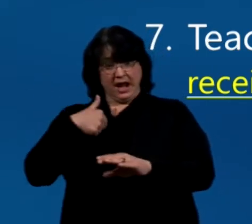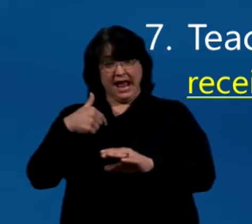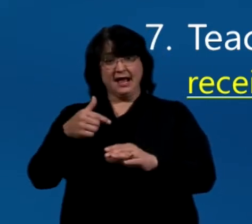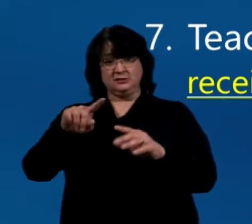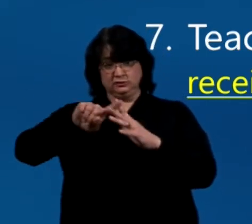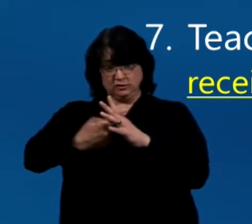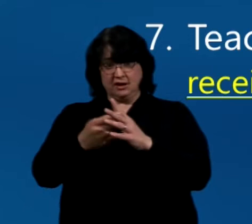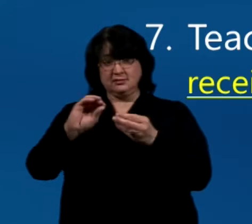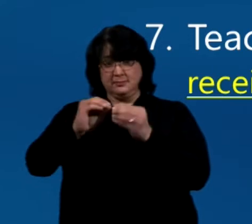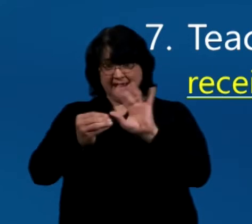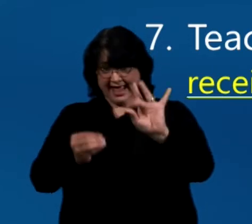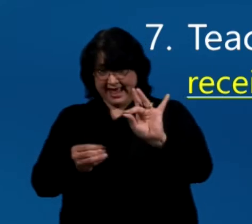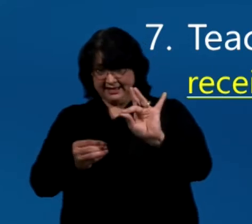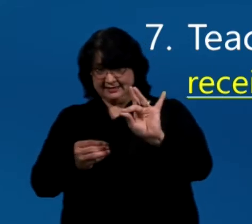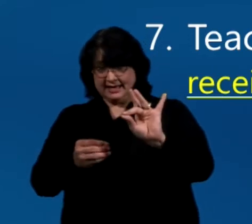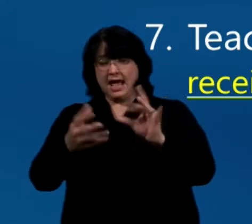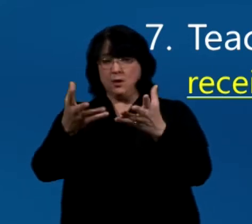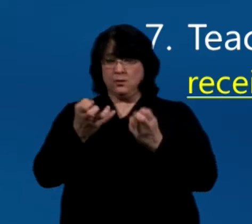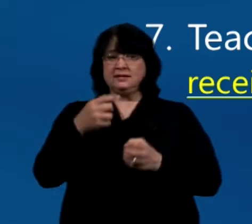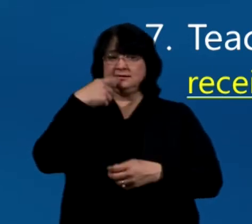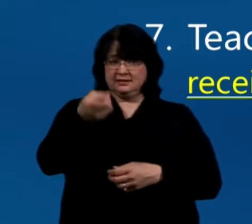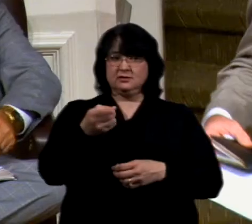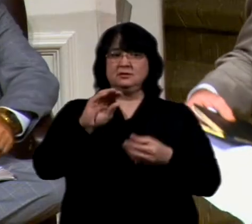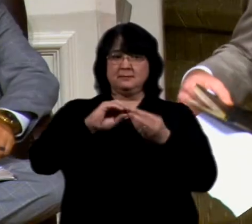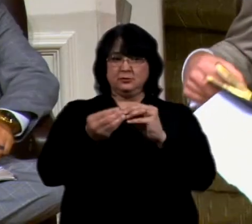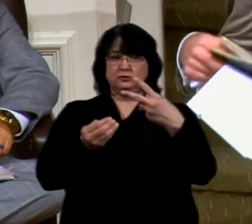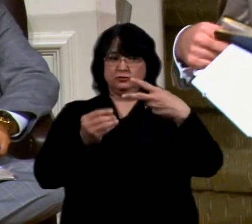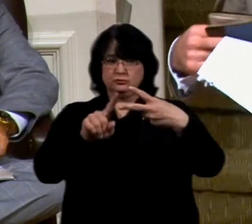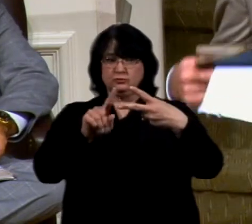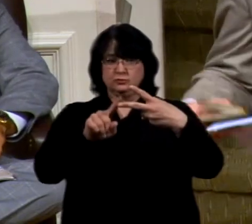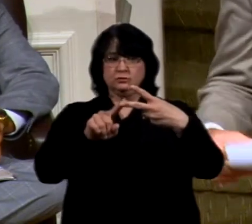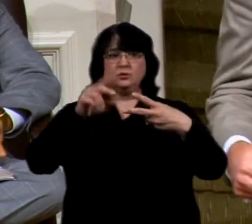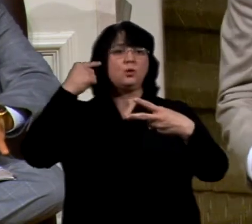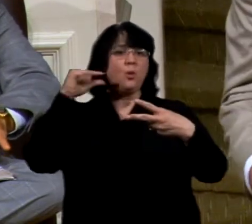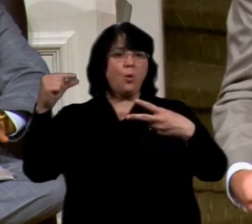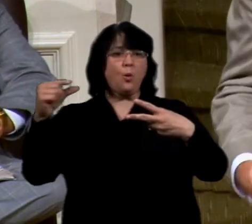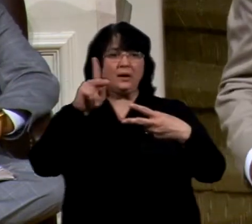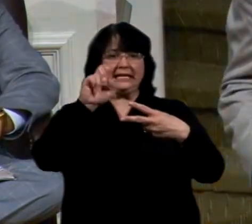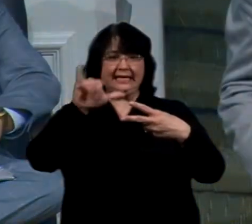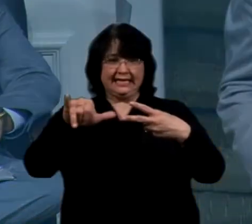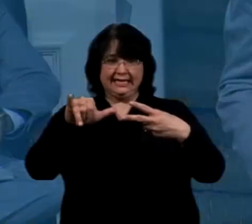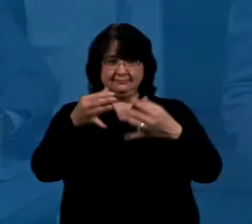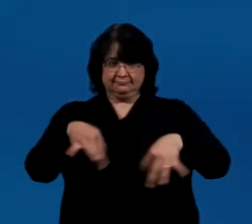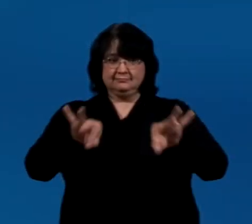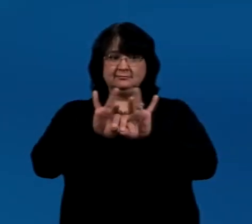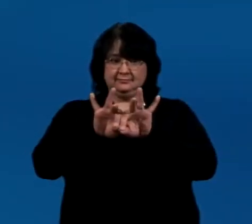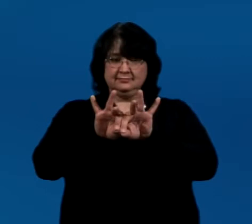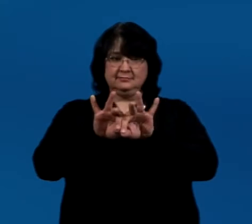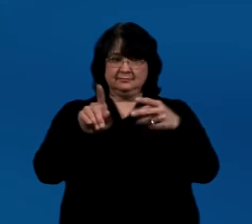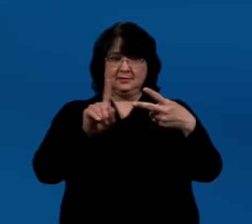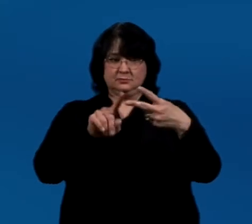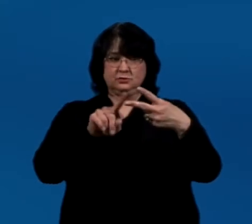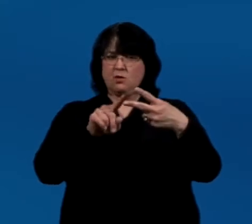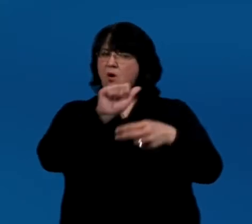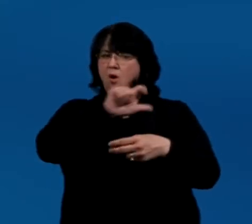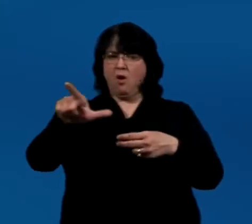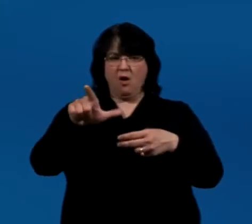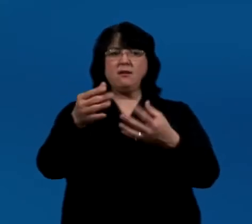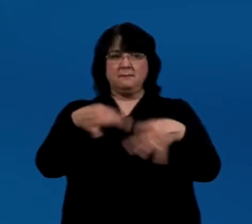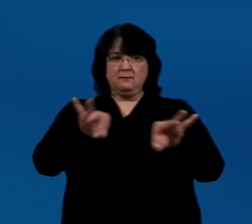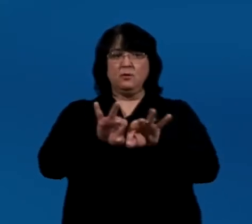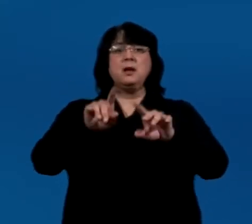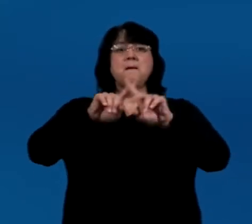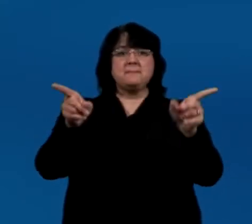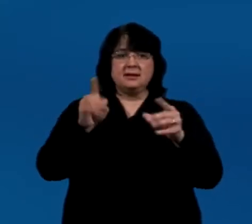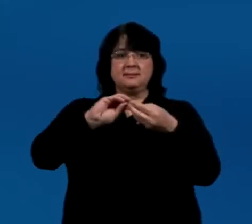8, let me give you golden key number 2. And golden key number 2 is important. All of them are important, but golden